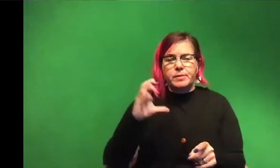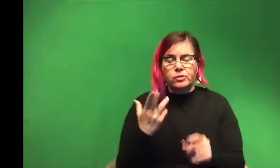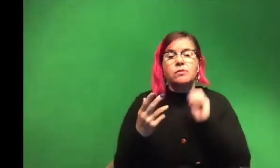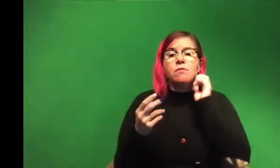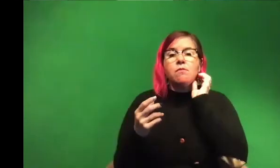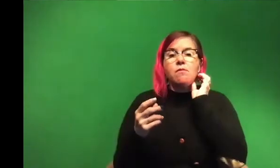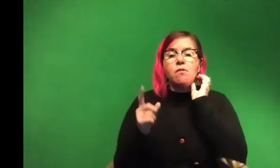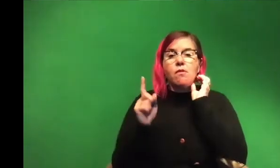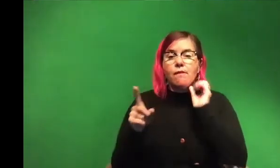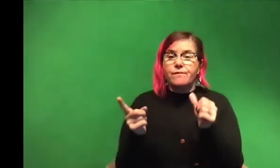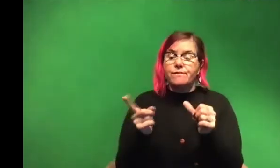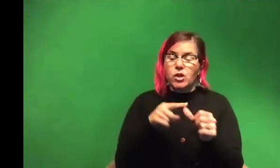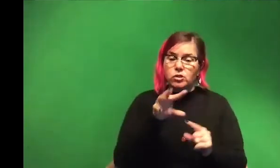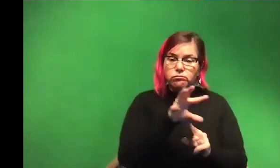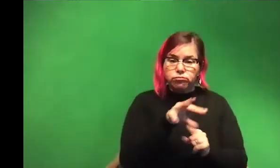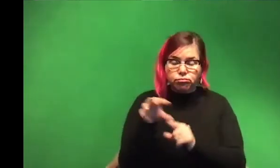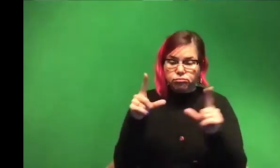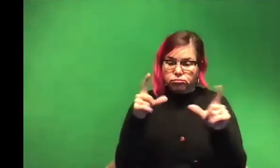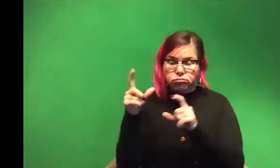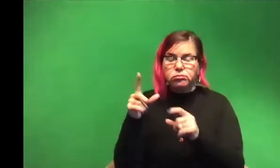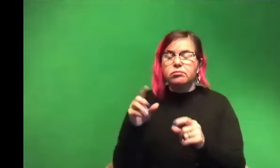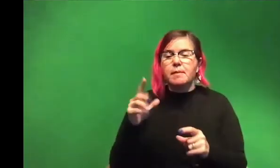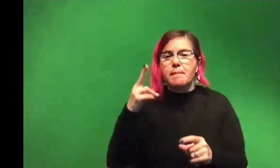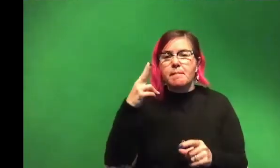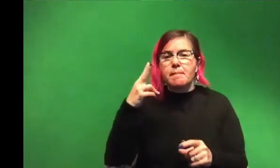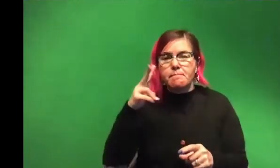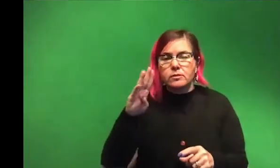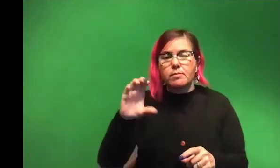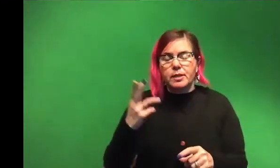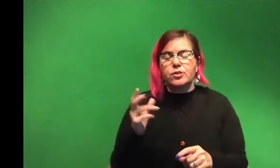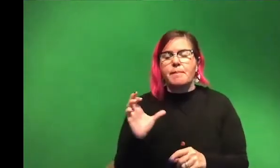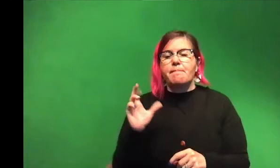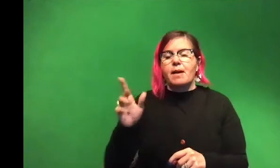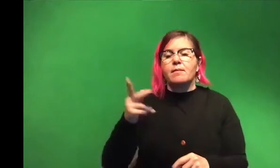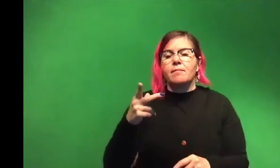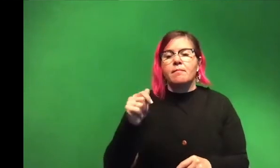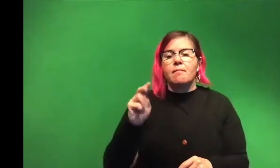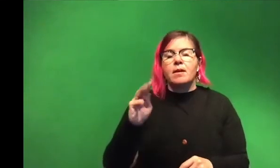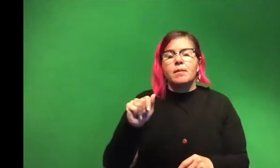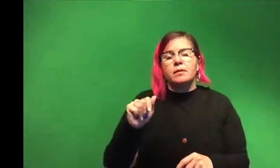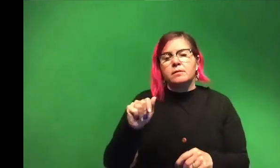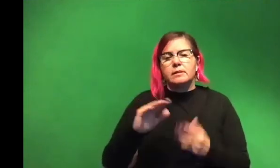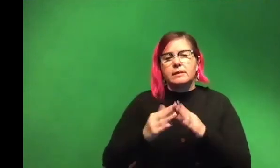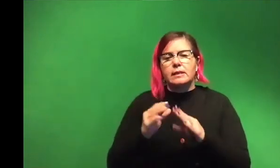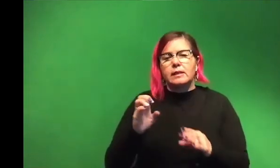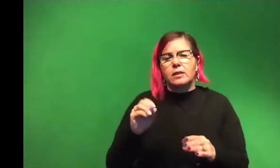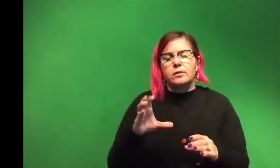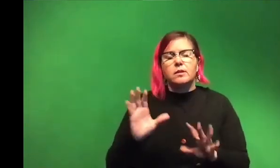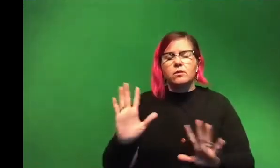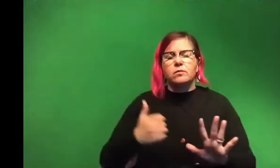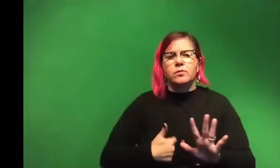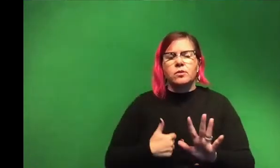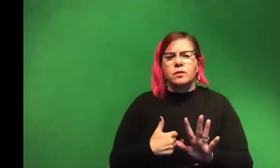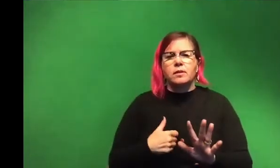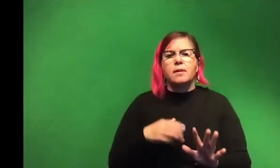get the first footage of Mexico Beach back to the Panama City EOC, or pardon me, the